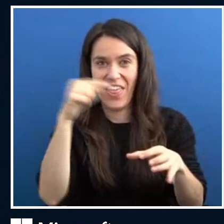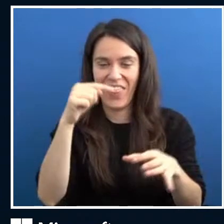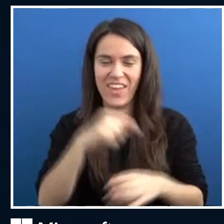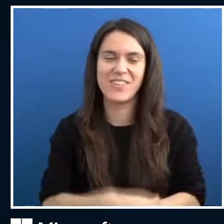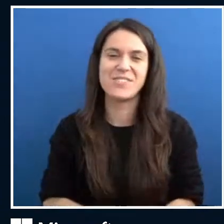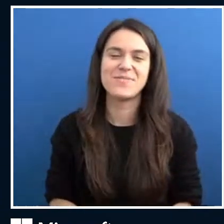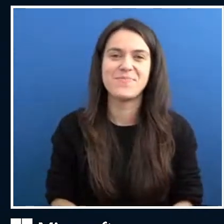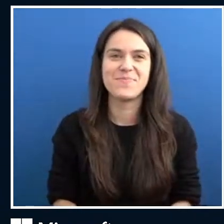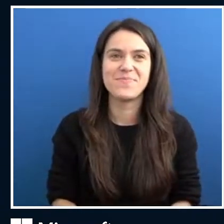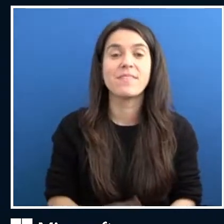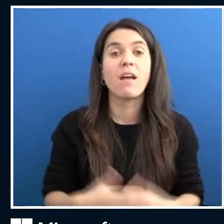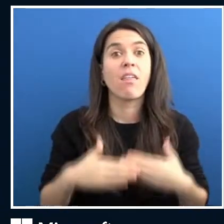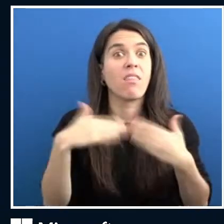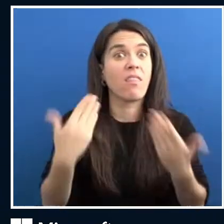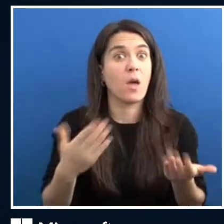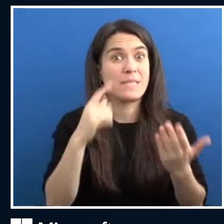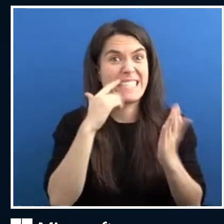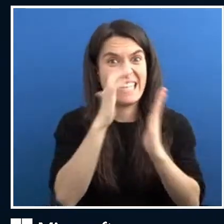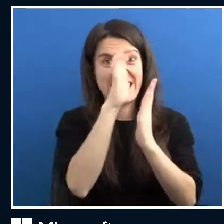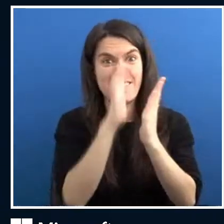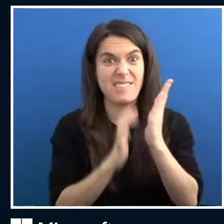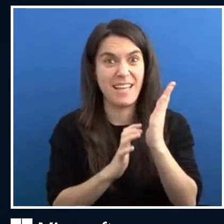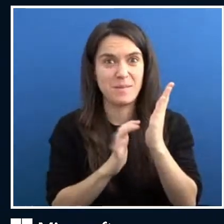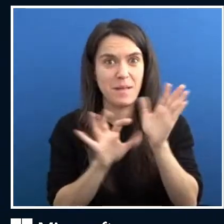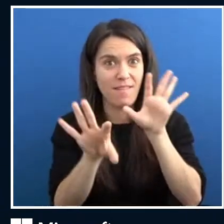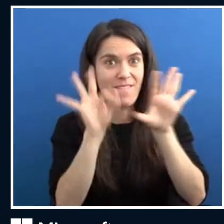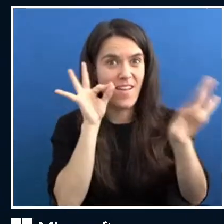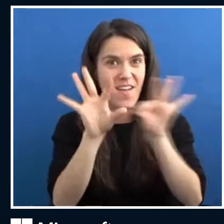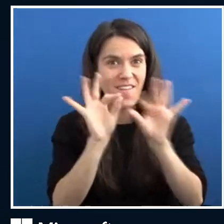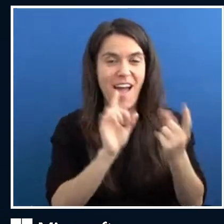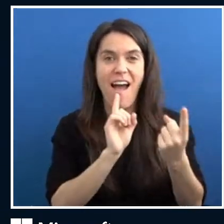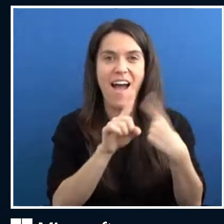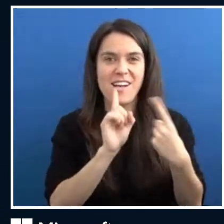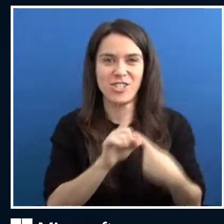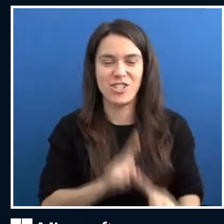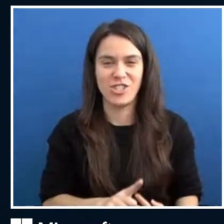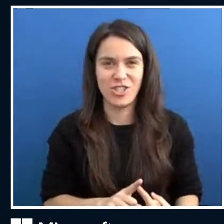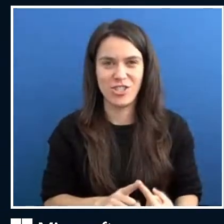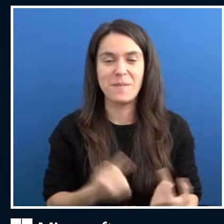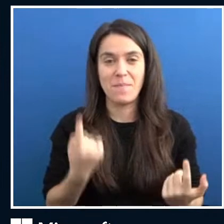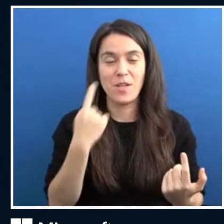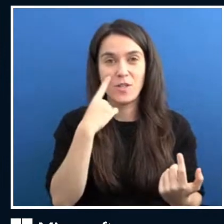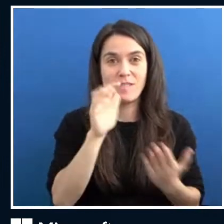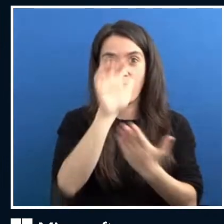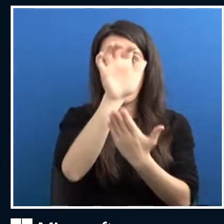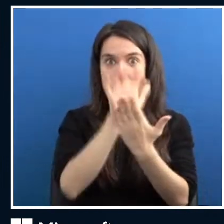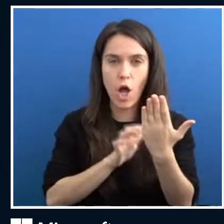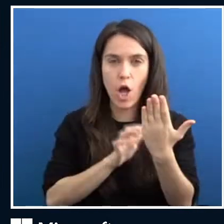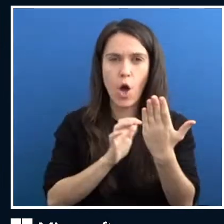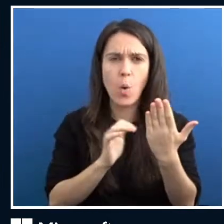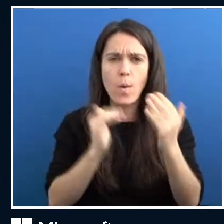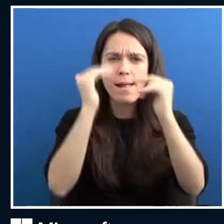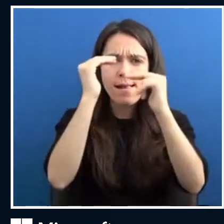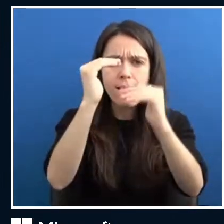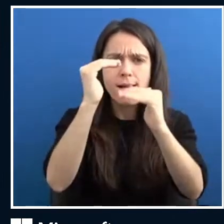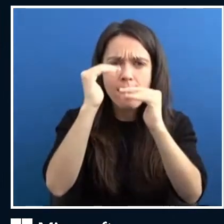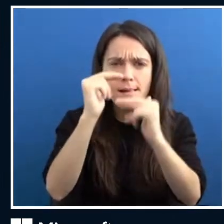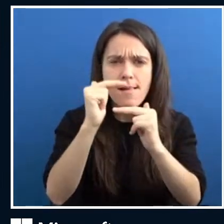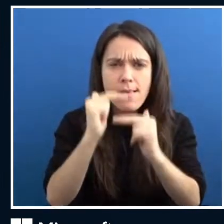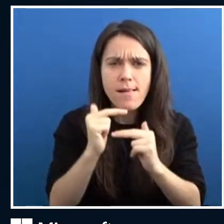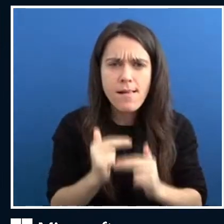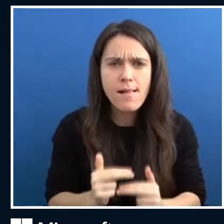text. Well, we have a text right now, and what we need from this text is we go through each and every sentence, and then we have to